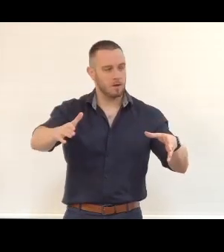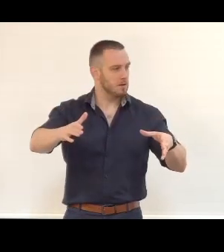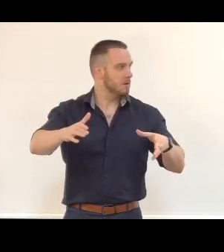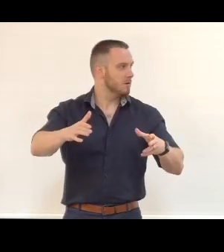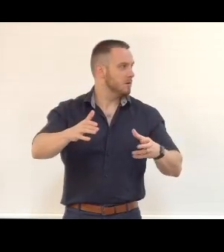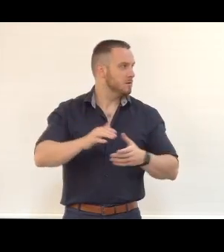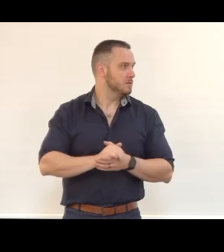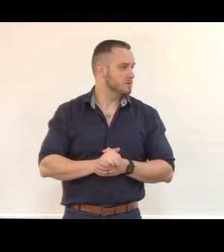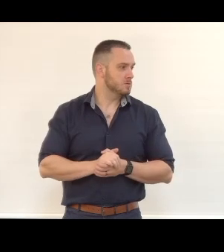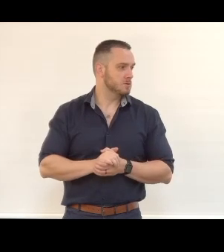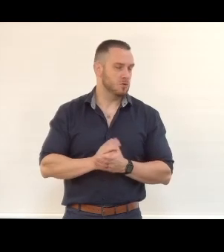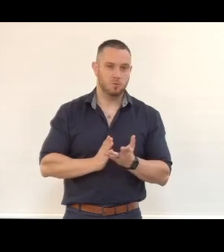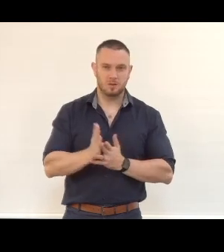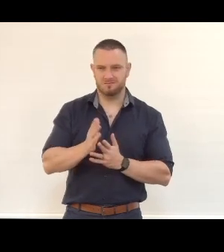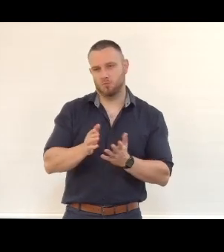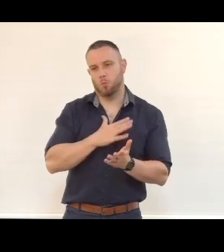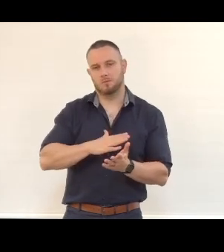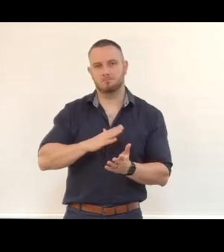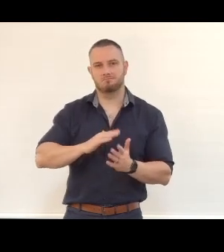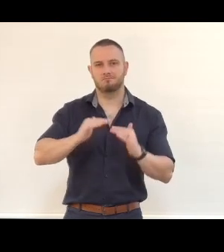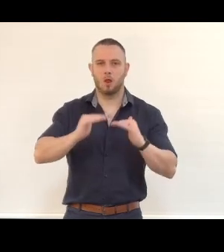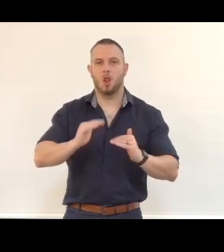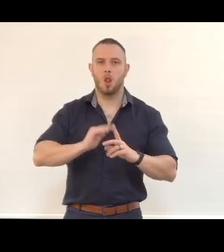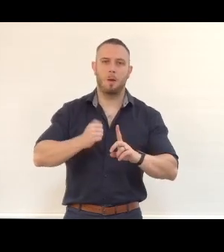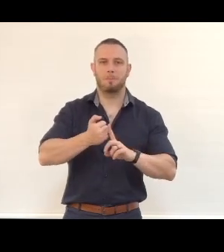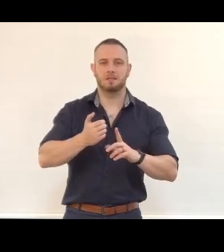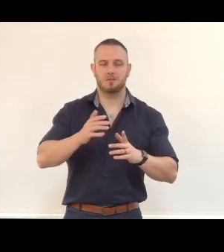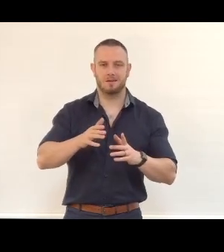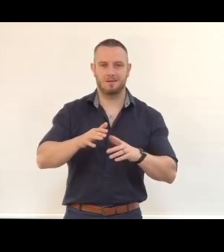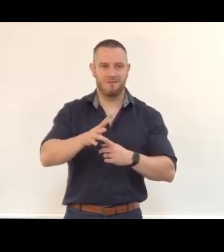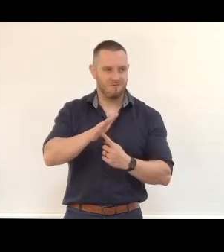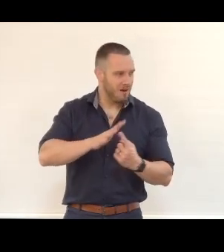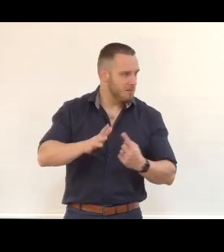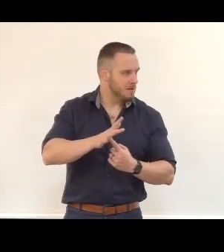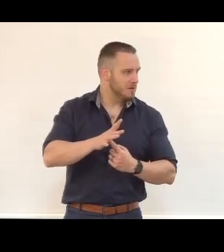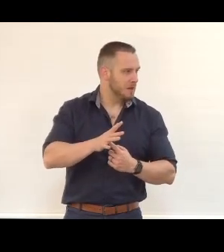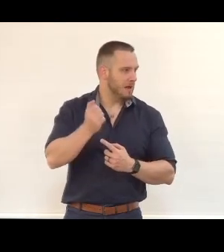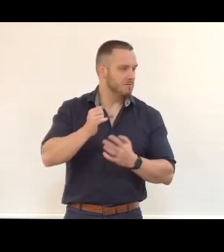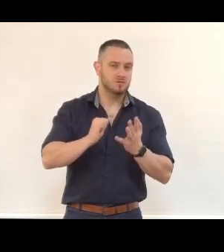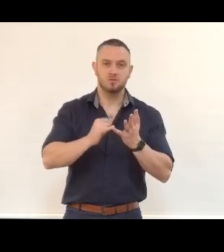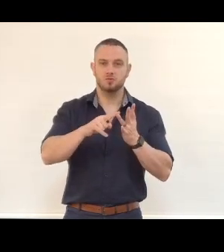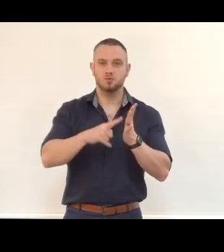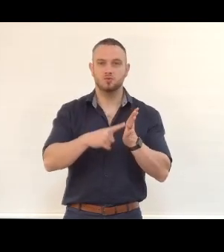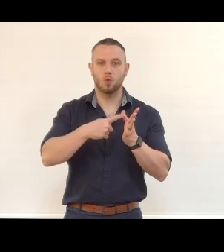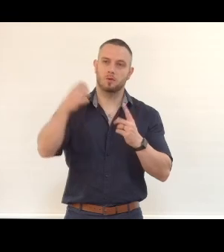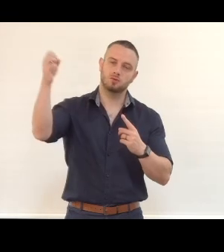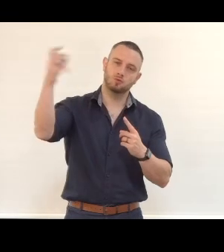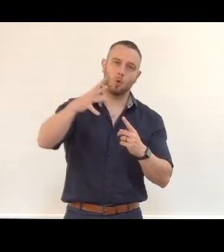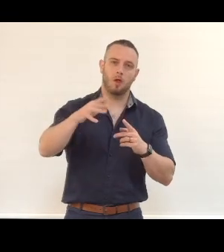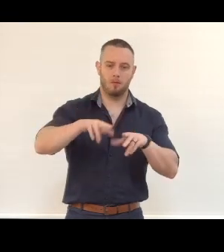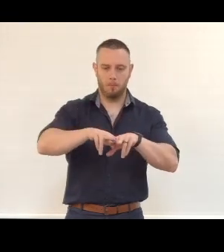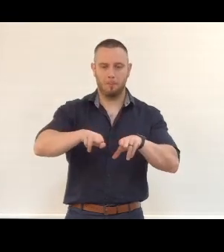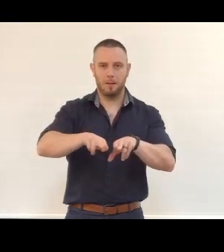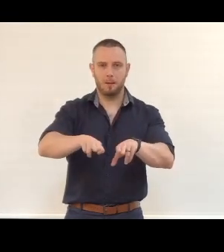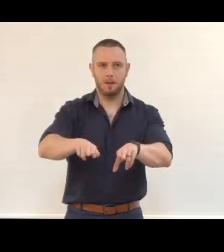and it has a low impact on the environment. It's powered by solar panels, so we have 36 solar panels. And there's